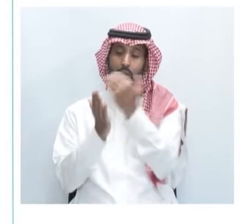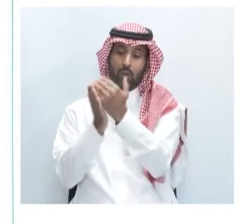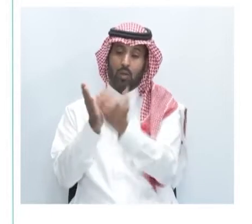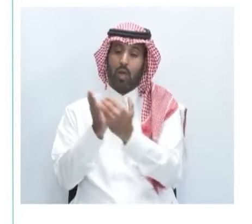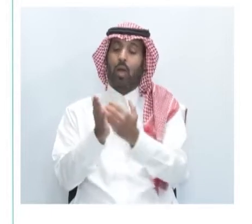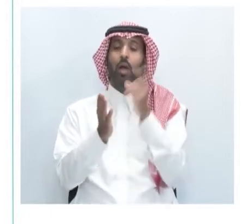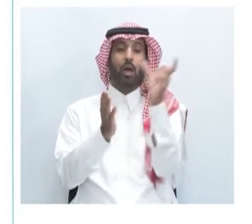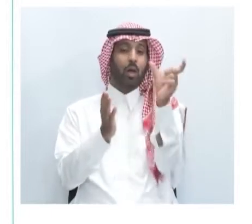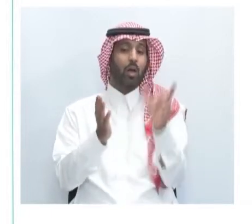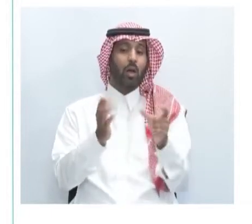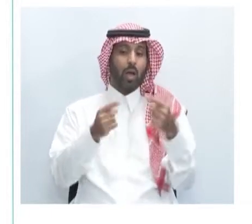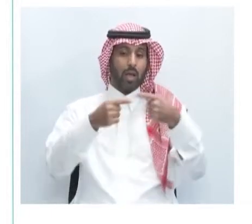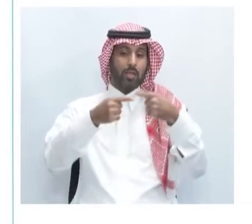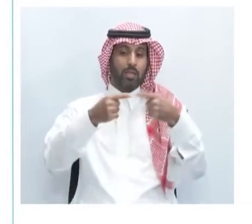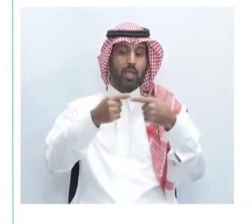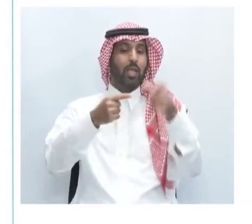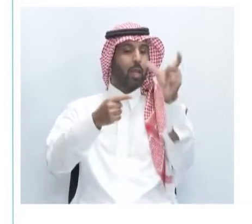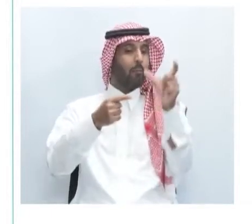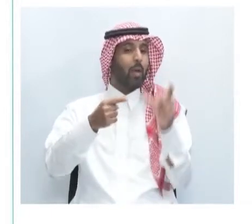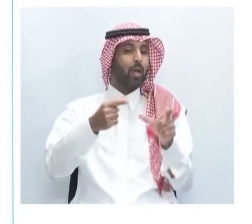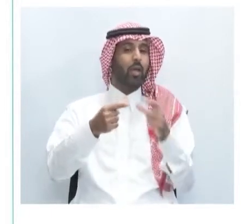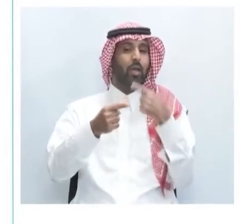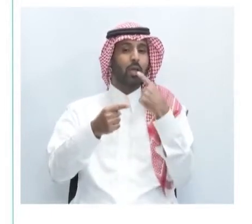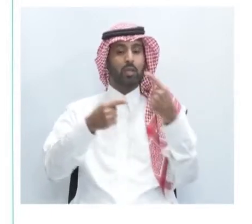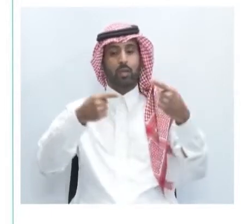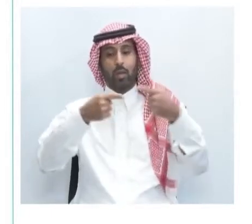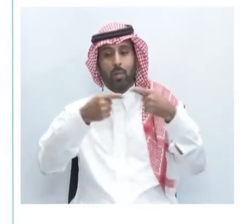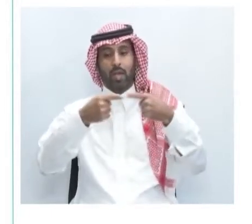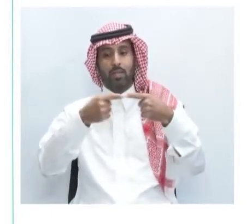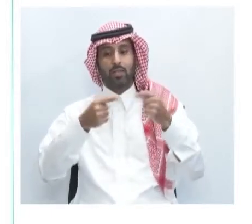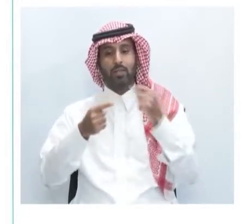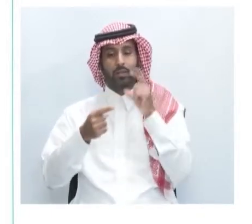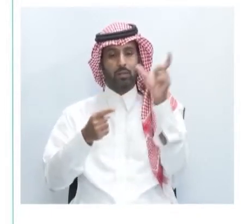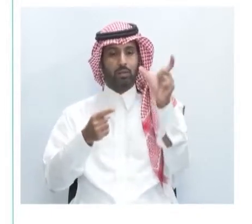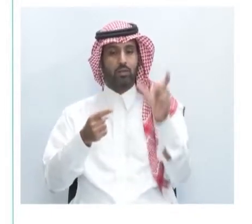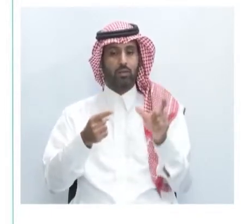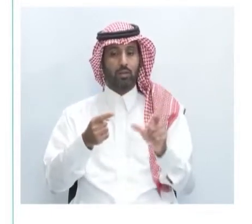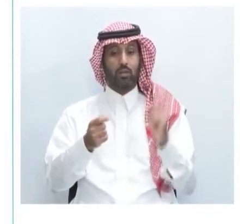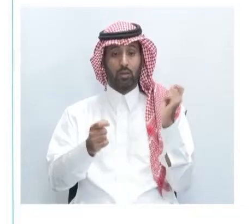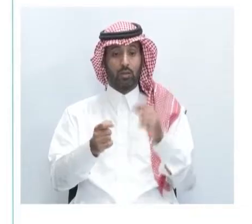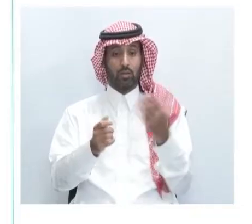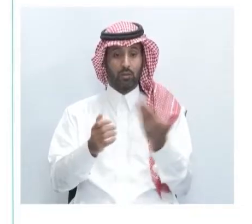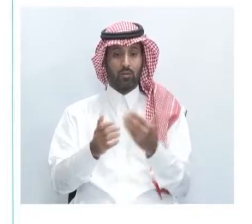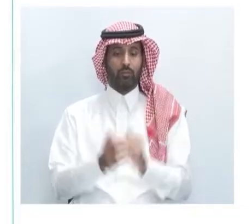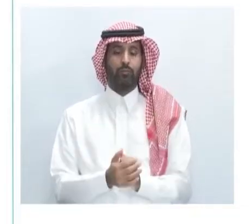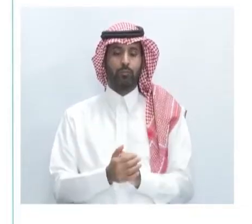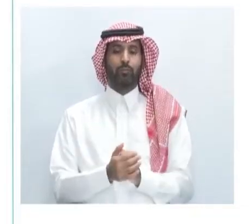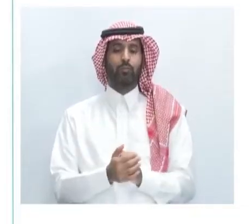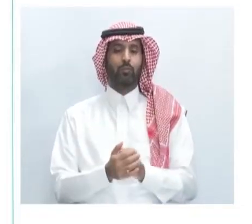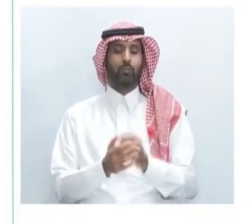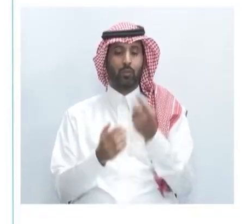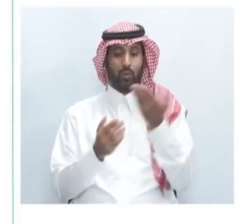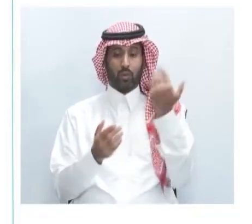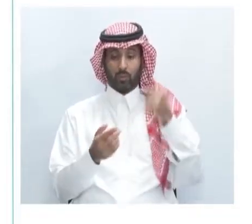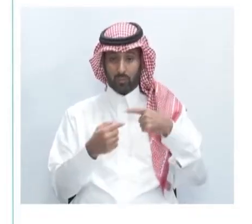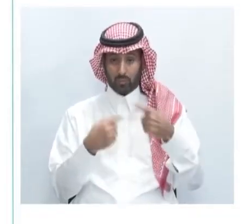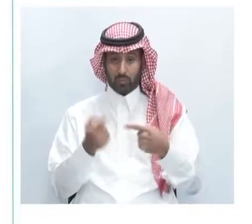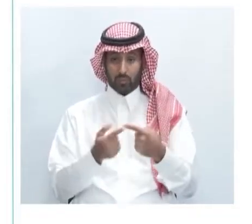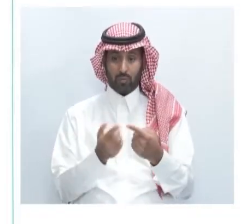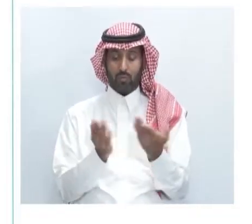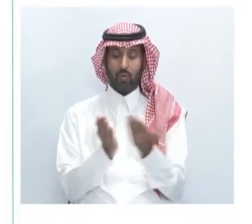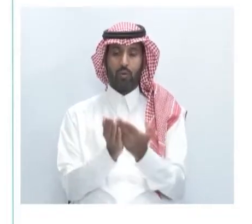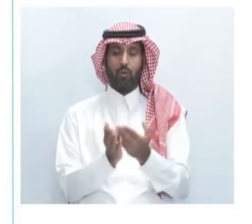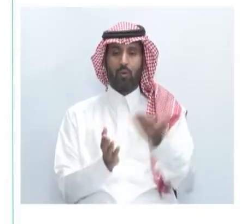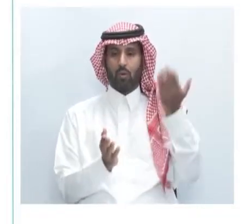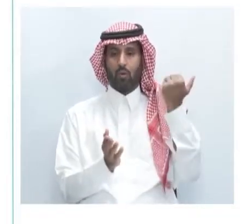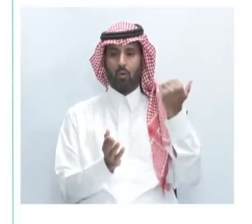opposites as you can. Okay, so these are our objects for our lesson today. Okay, but before we start, let's make a revision